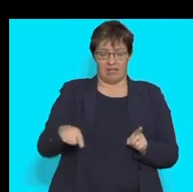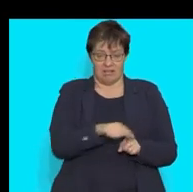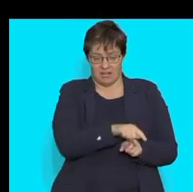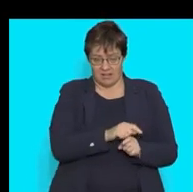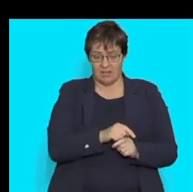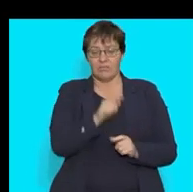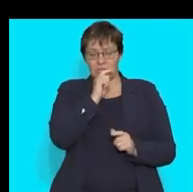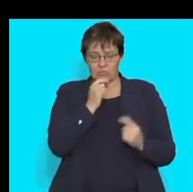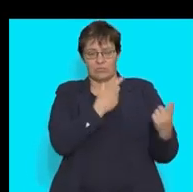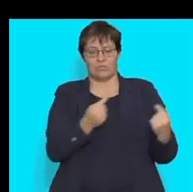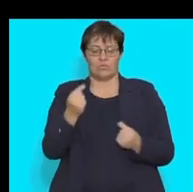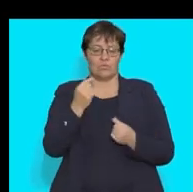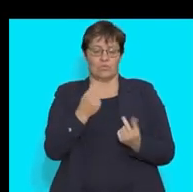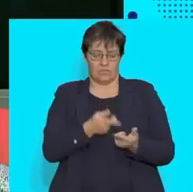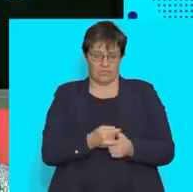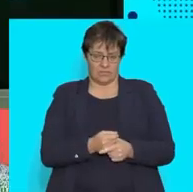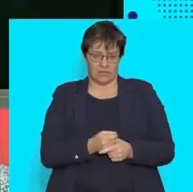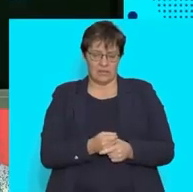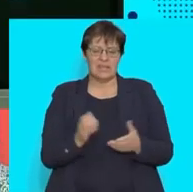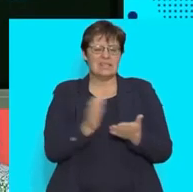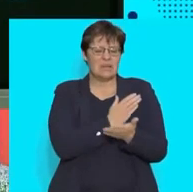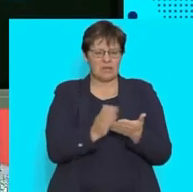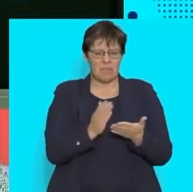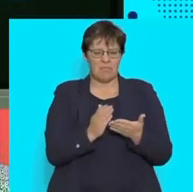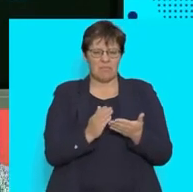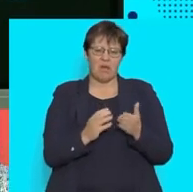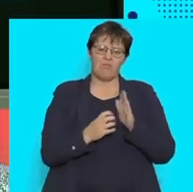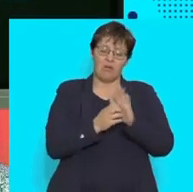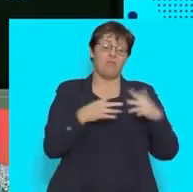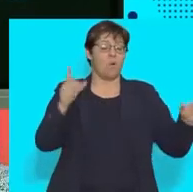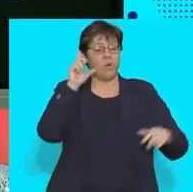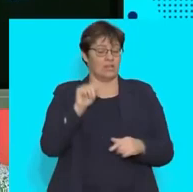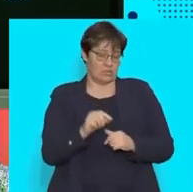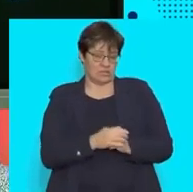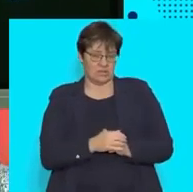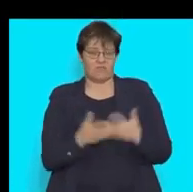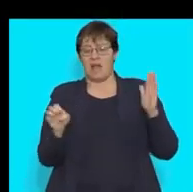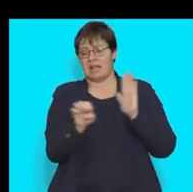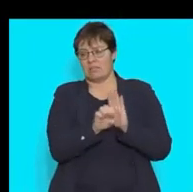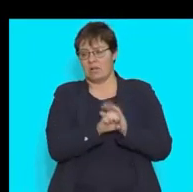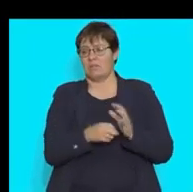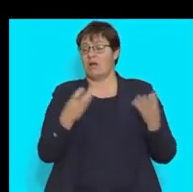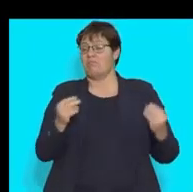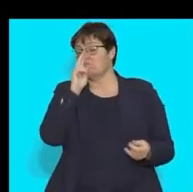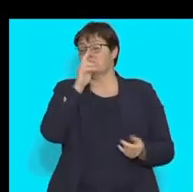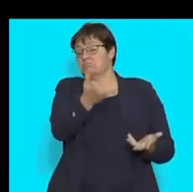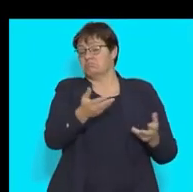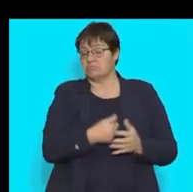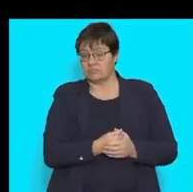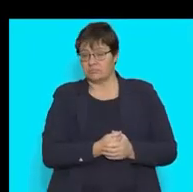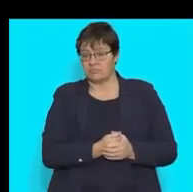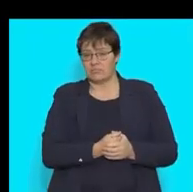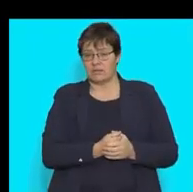and do that sort of calculation. Sometimes the graphs can be a little bit more interesting. So for example, we can get one that looks like